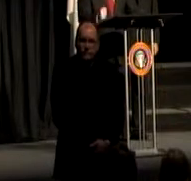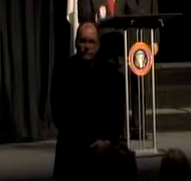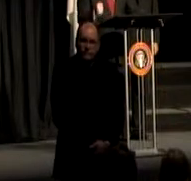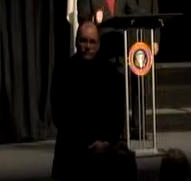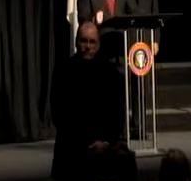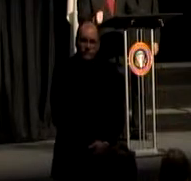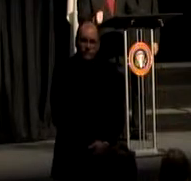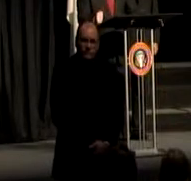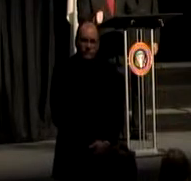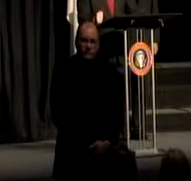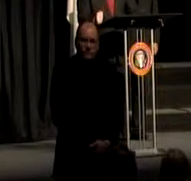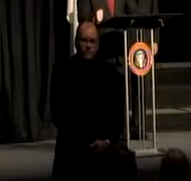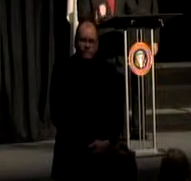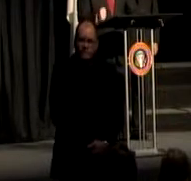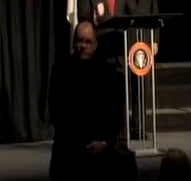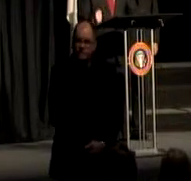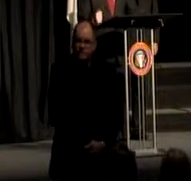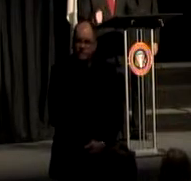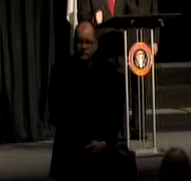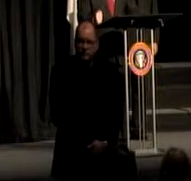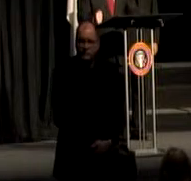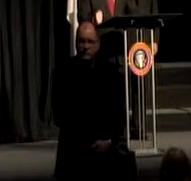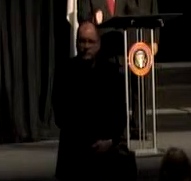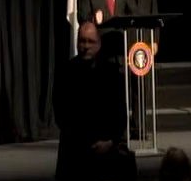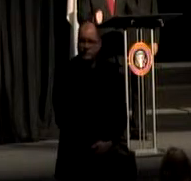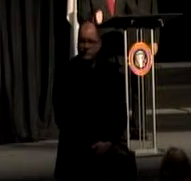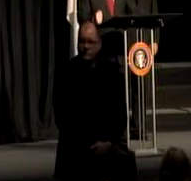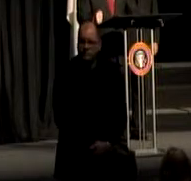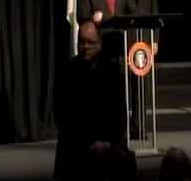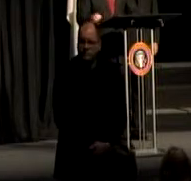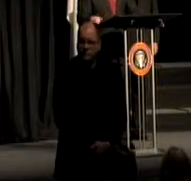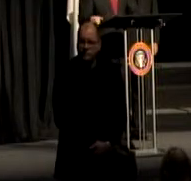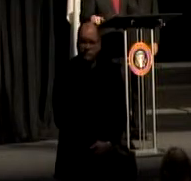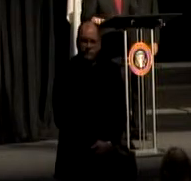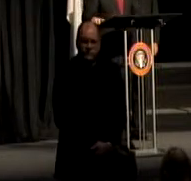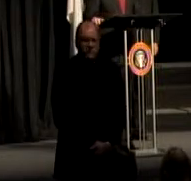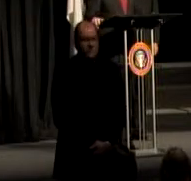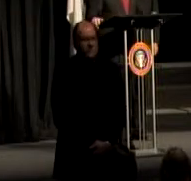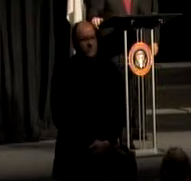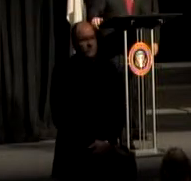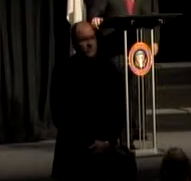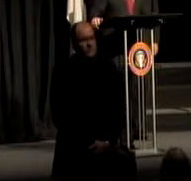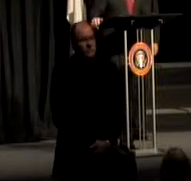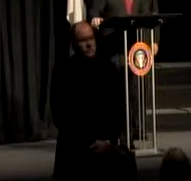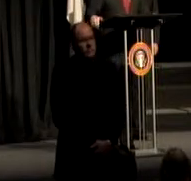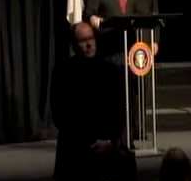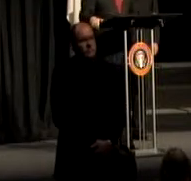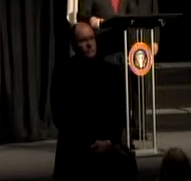I have to know that I'm here for a purpose. Well, one of my favorite movies of all time